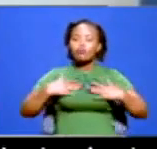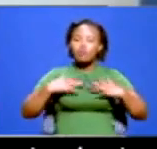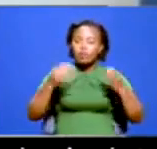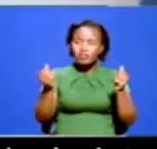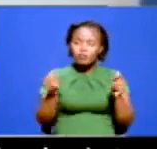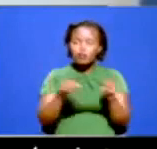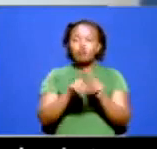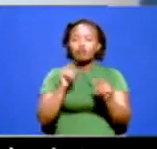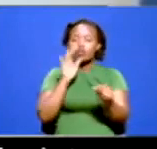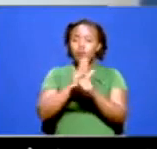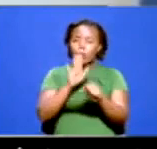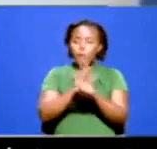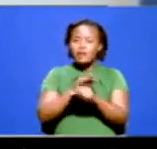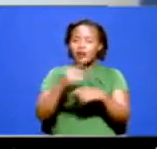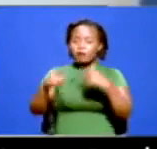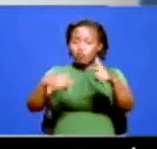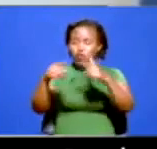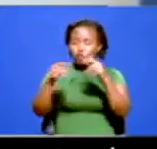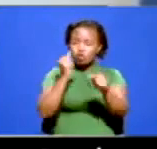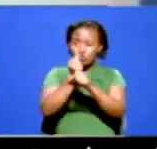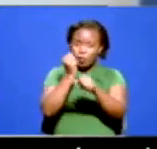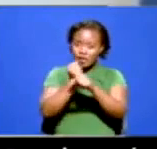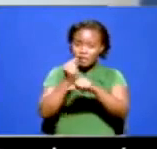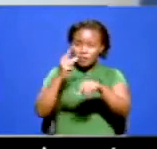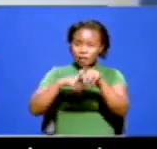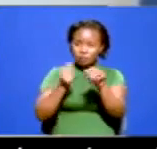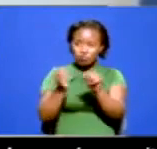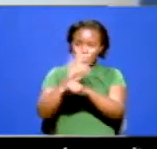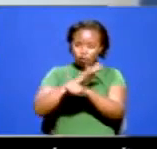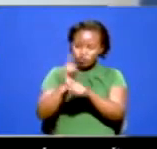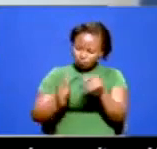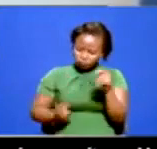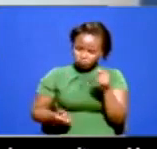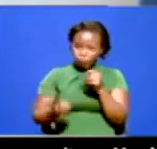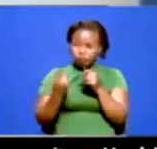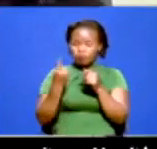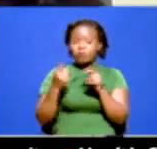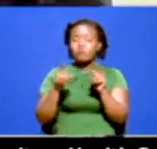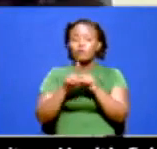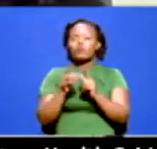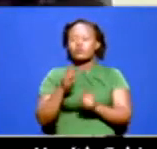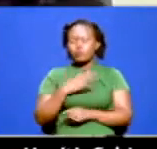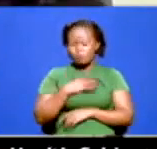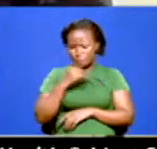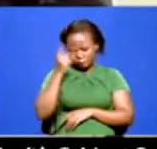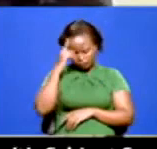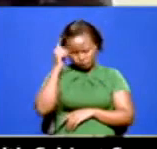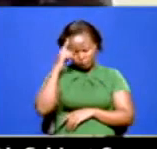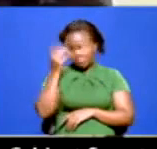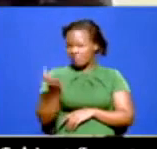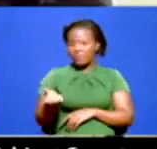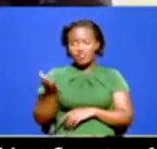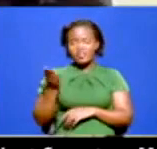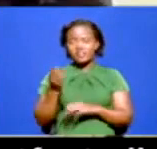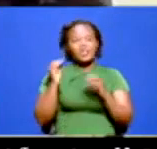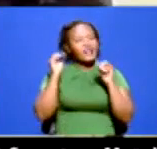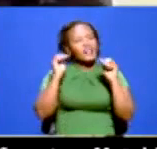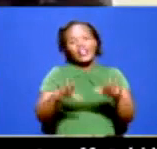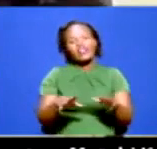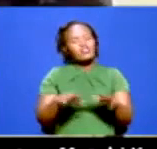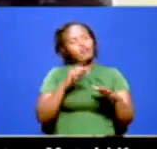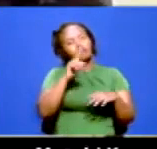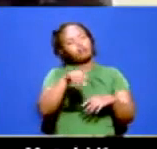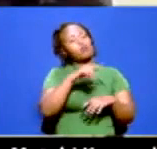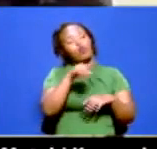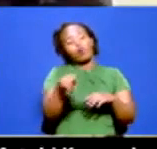been working there now since the COVID started. In my view, there is nothing wrong